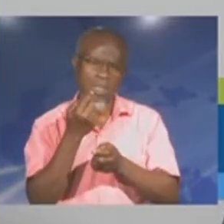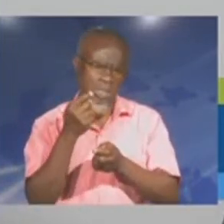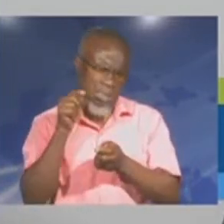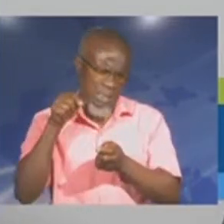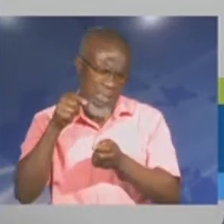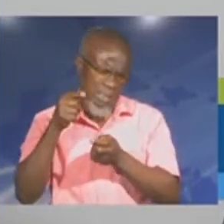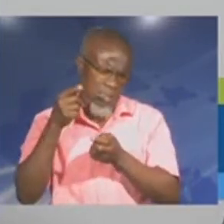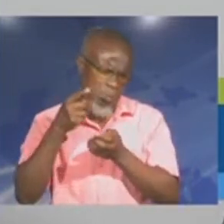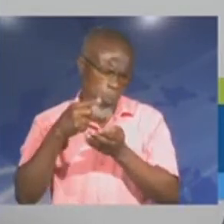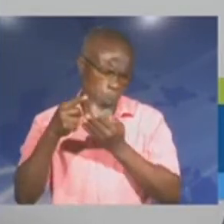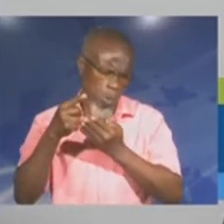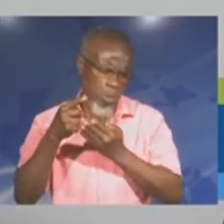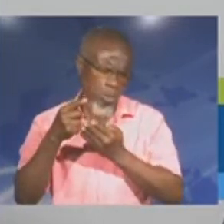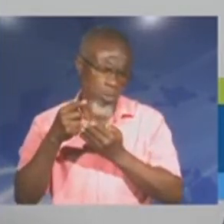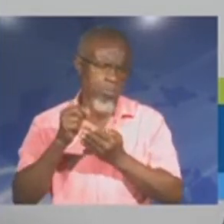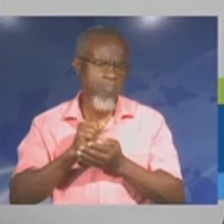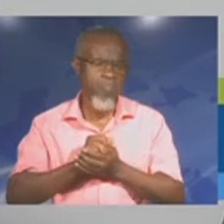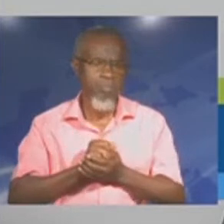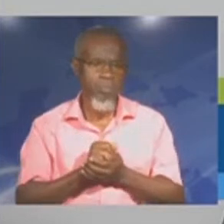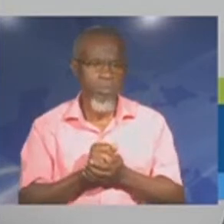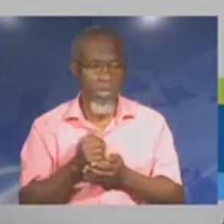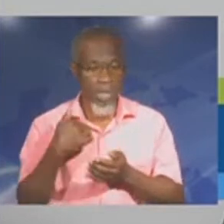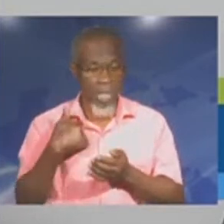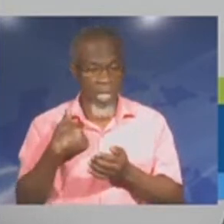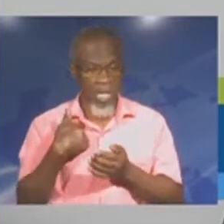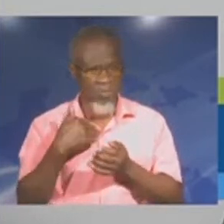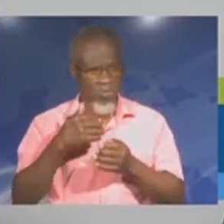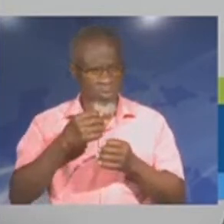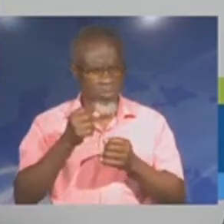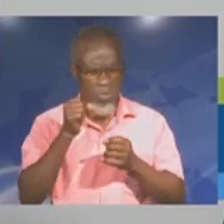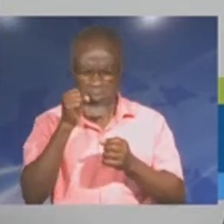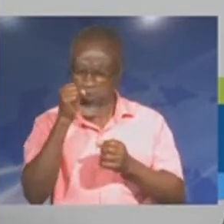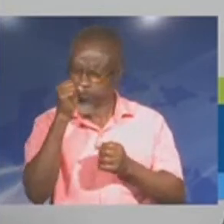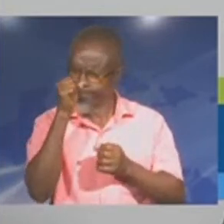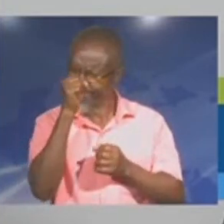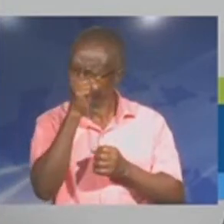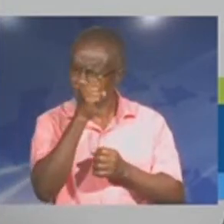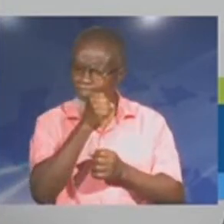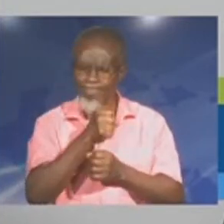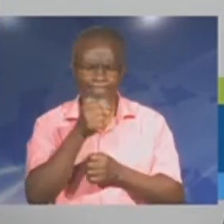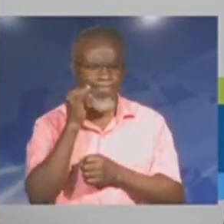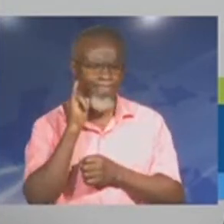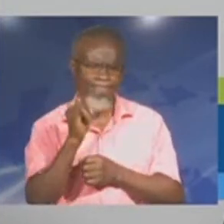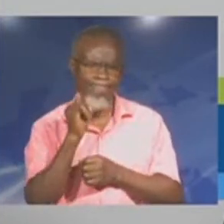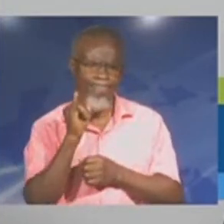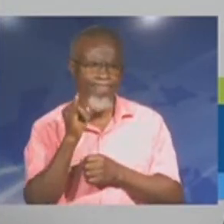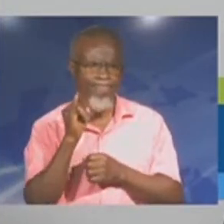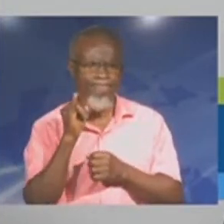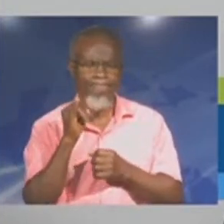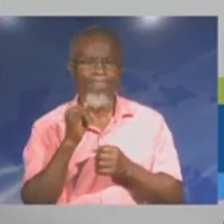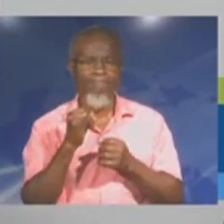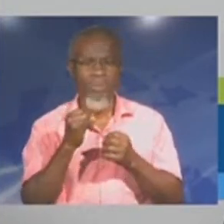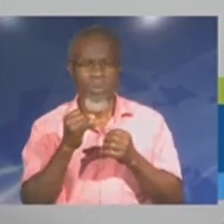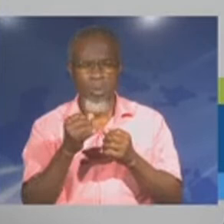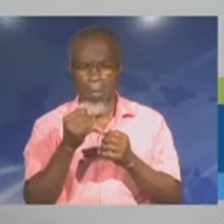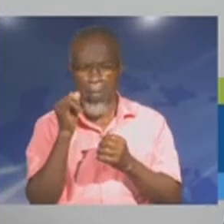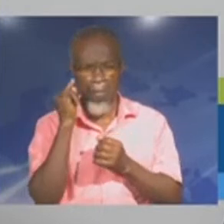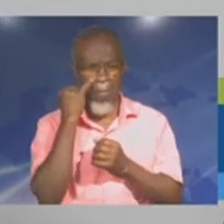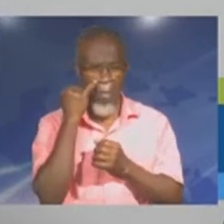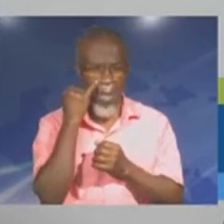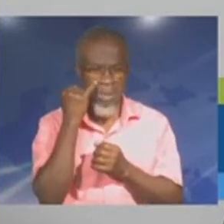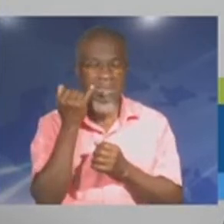some serious data breaches on the international scene in December of